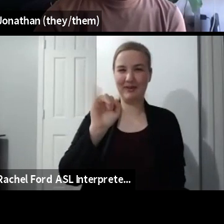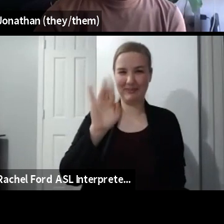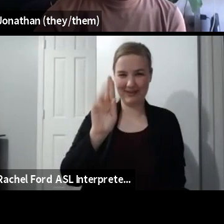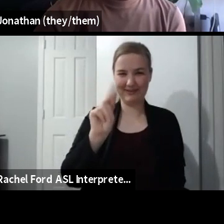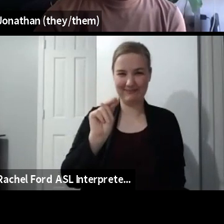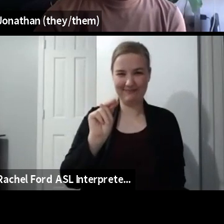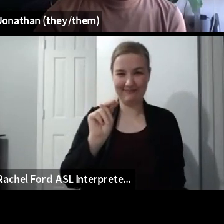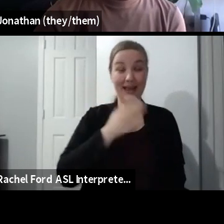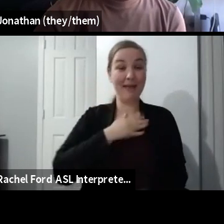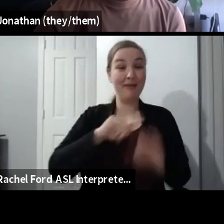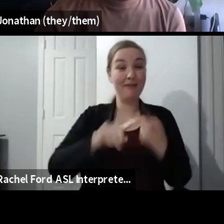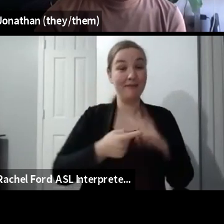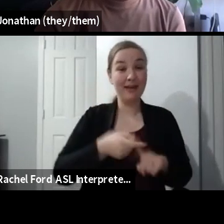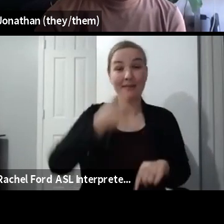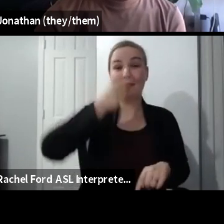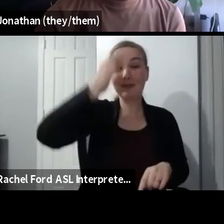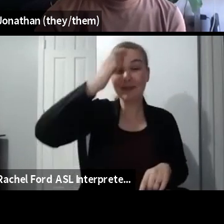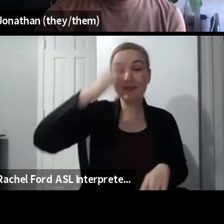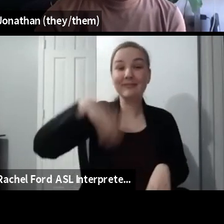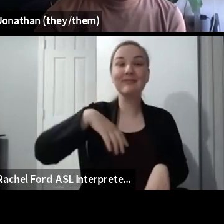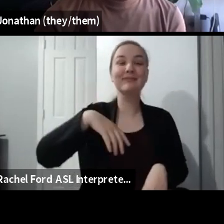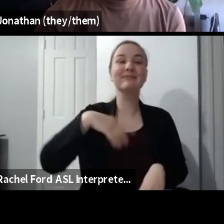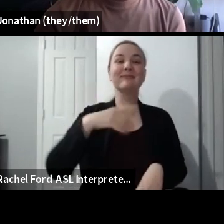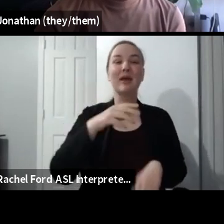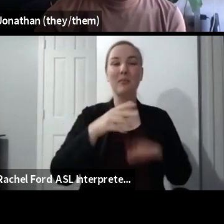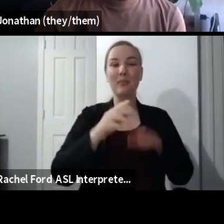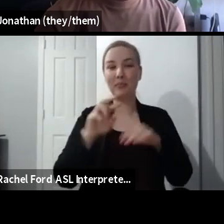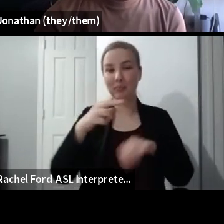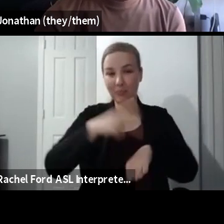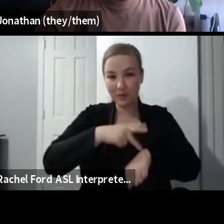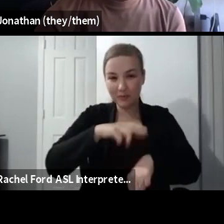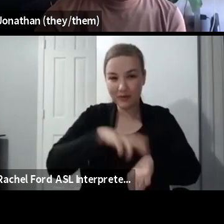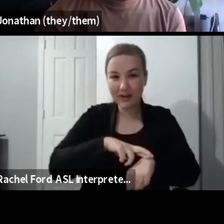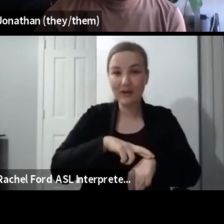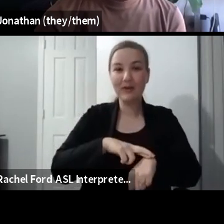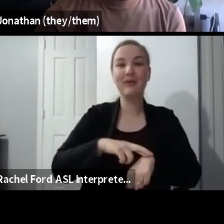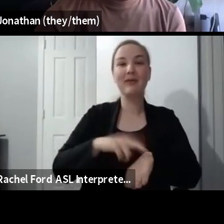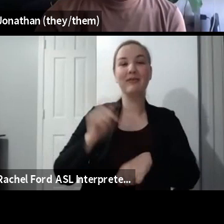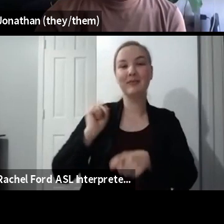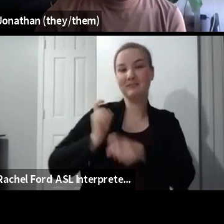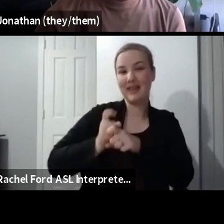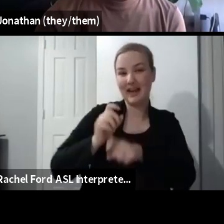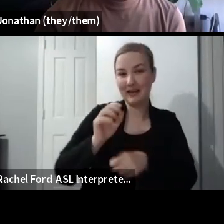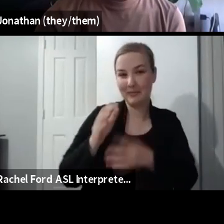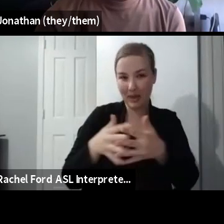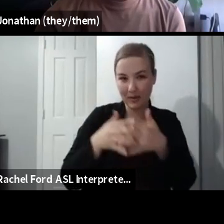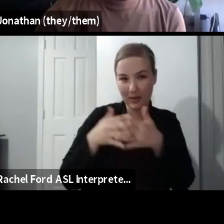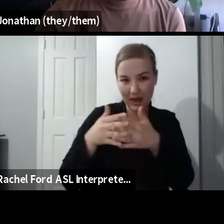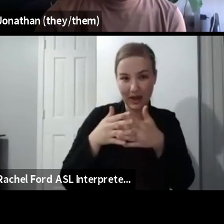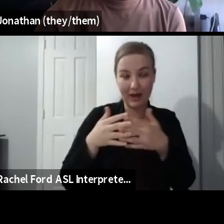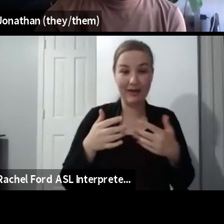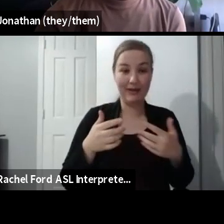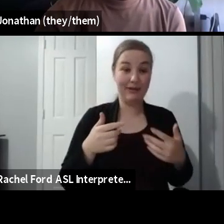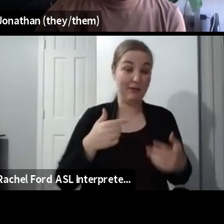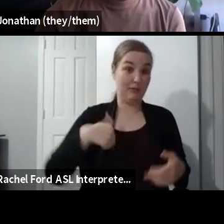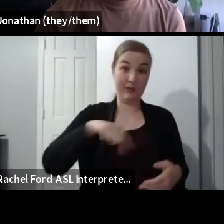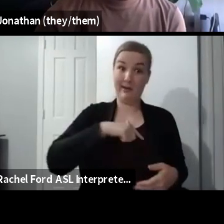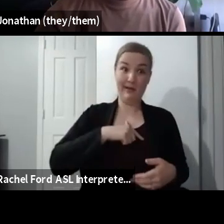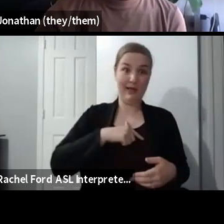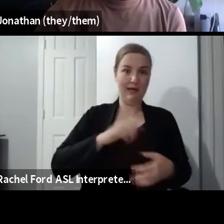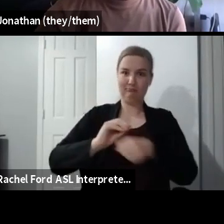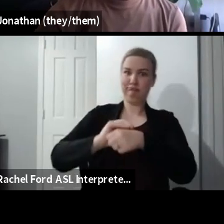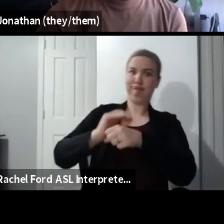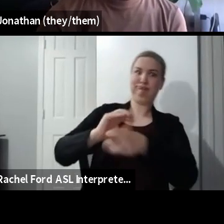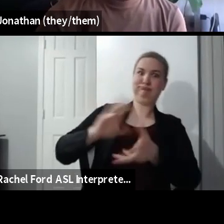and even from Latin America, I share that with them, that we joke about horrible situations that